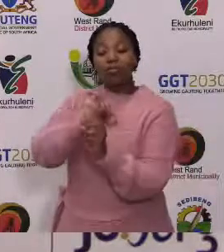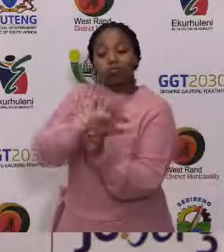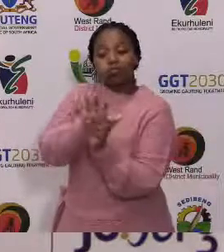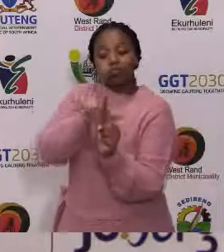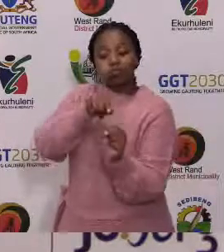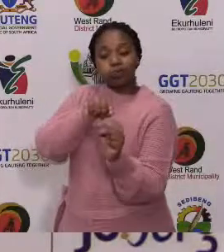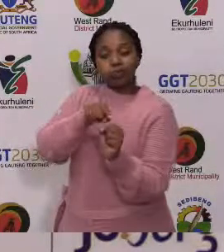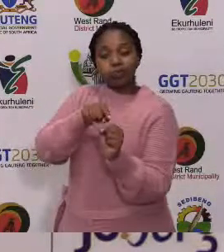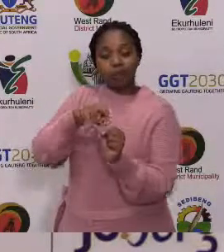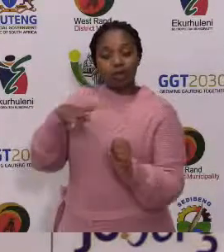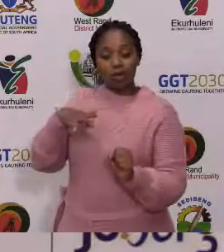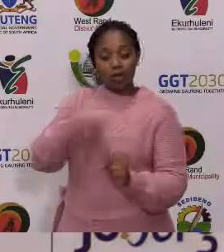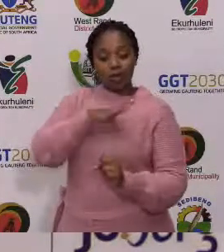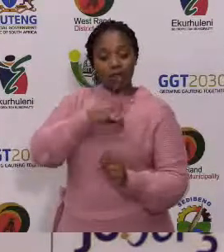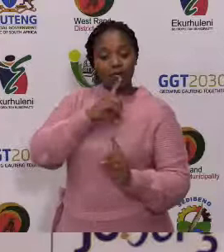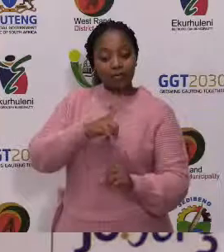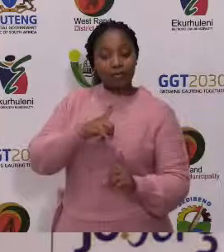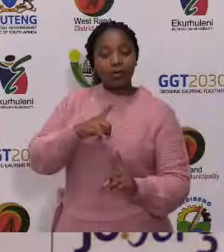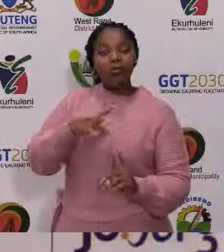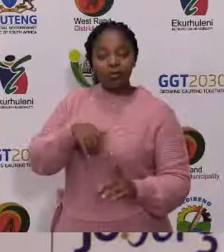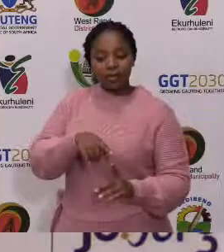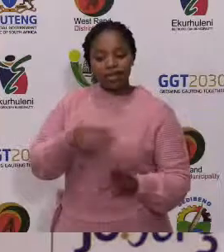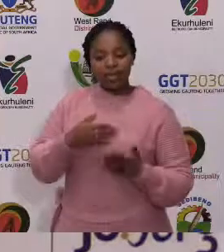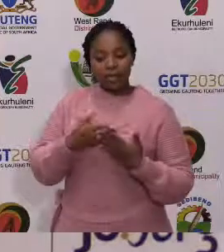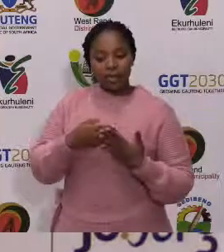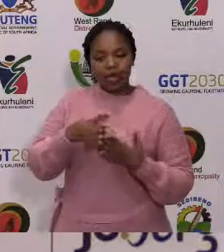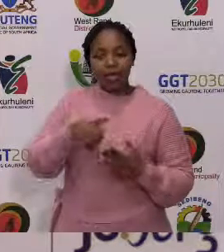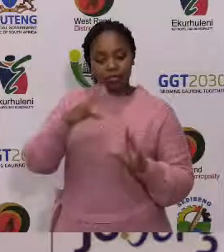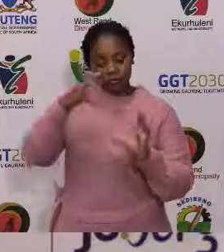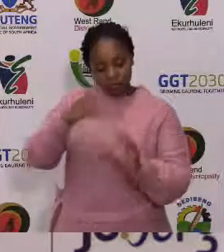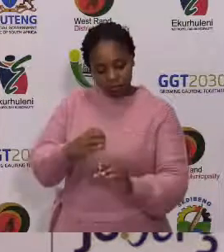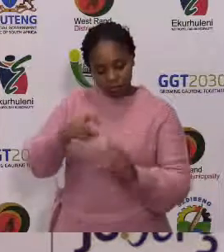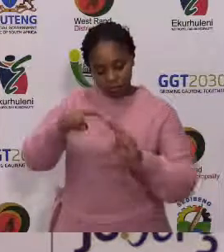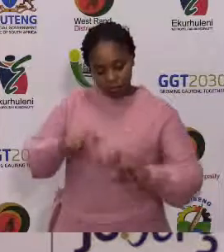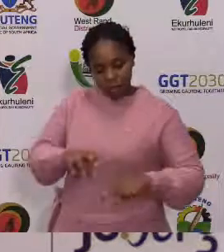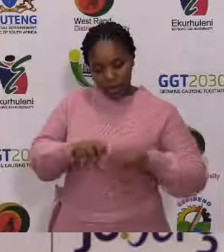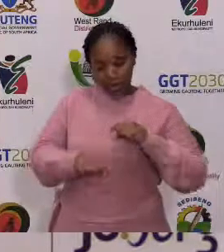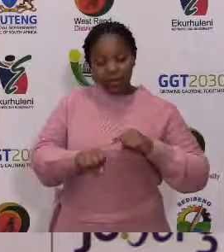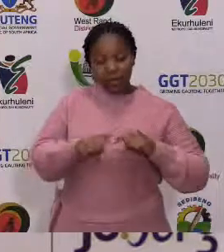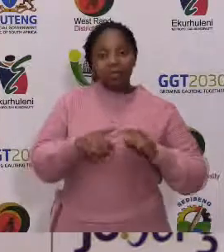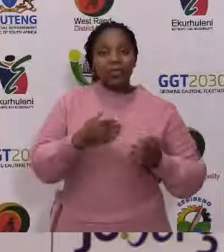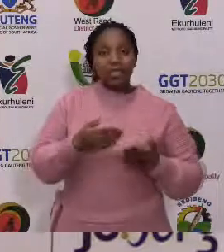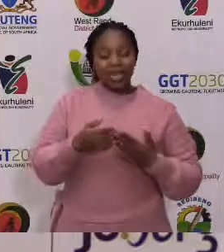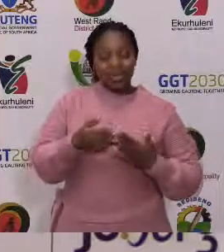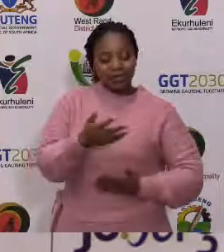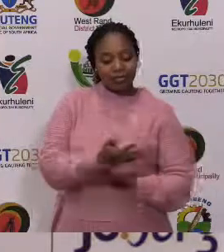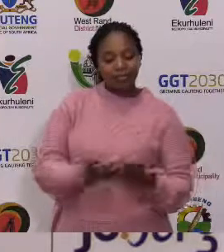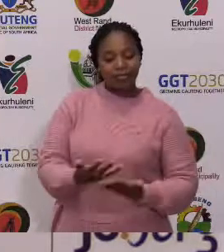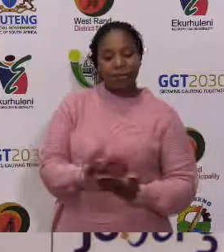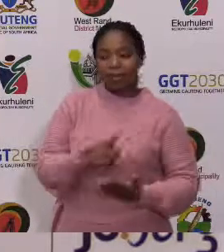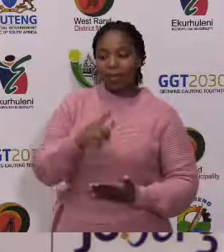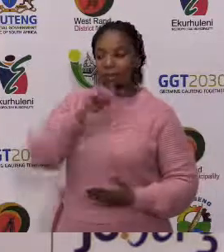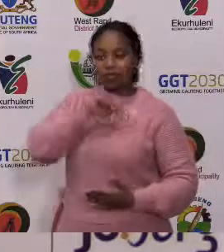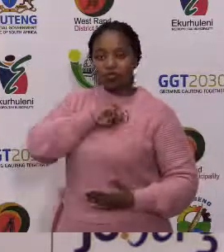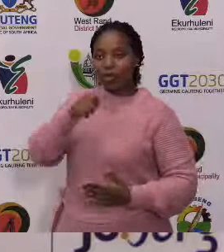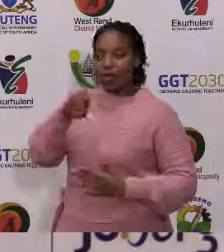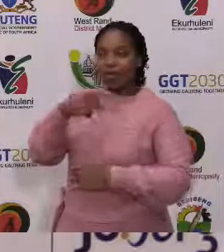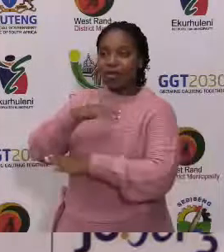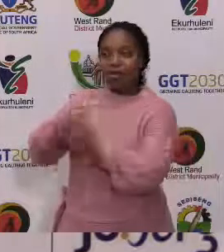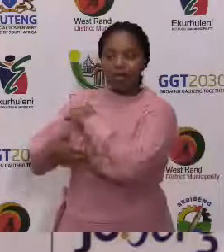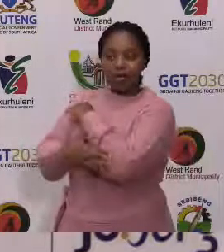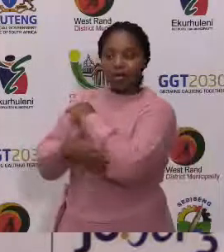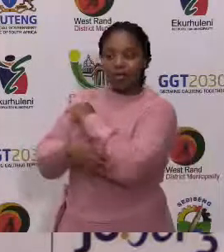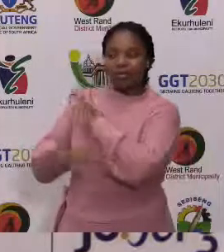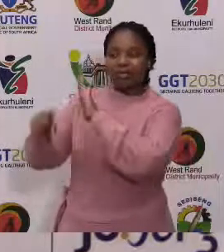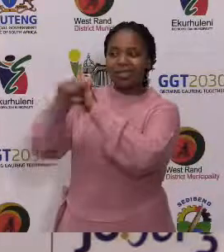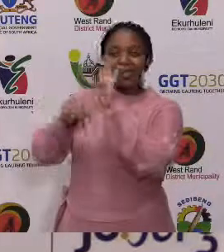at that. We will make an input there. But we don't want to stigmatize a country. So this